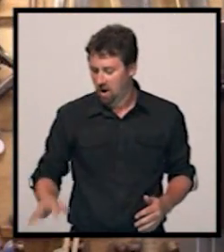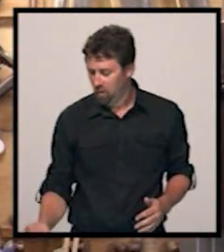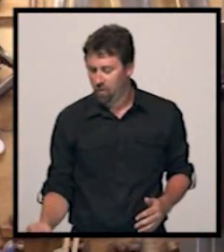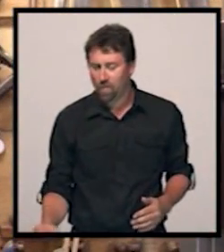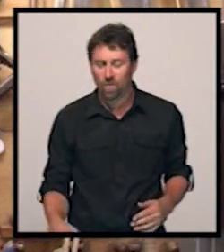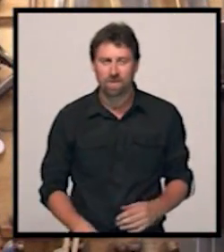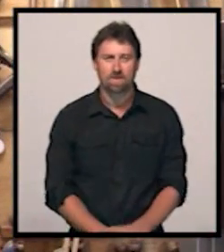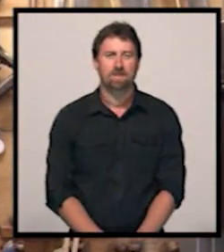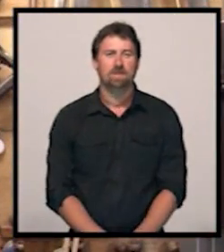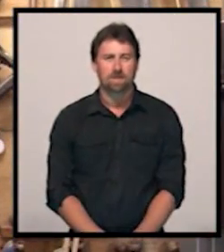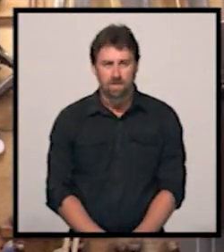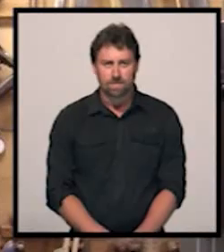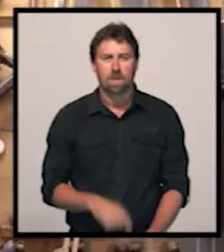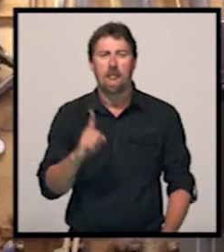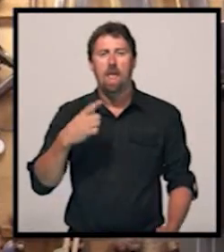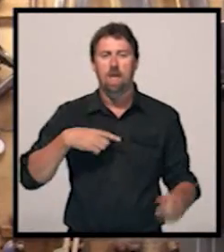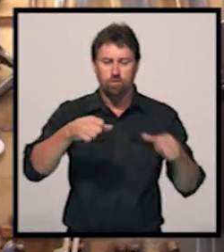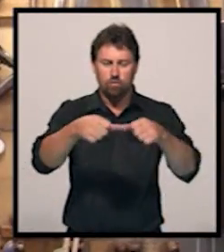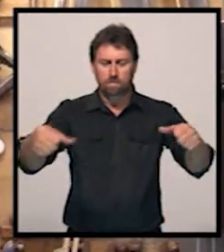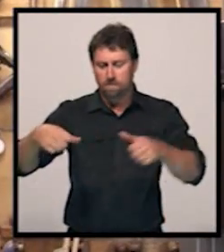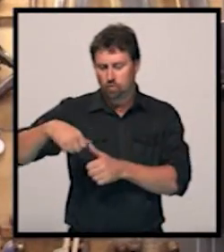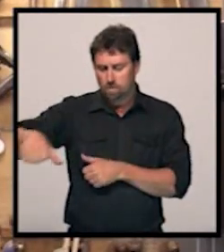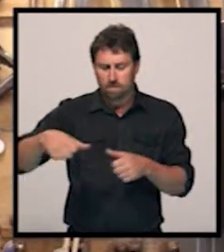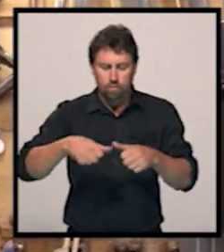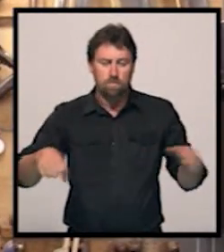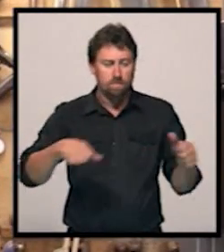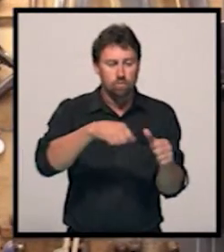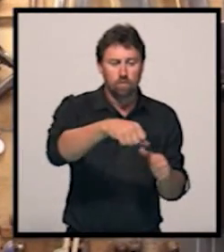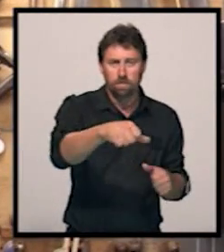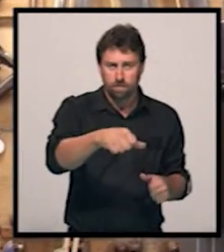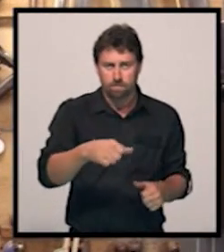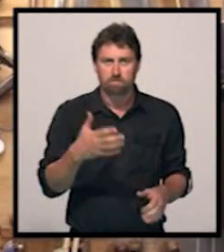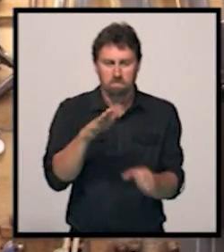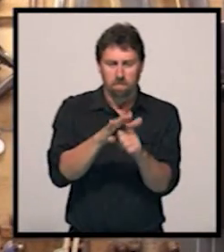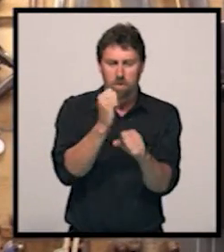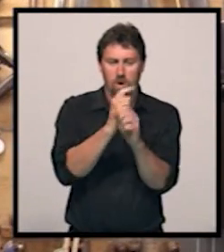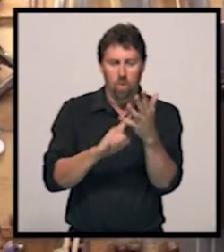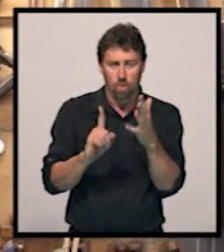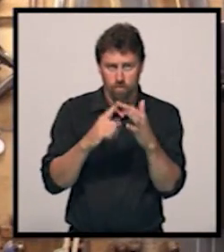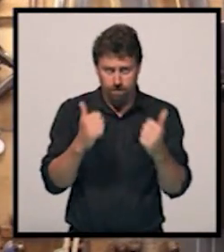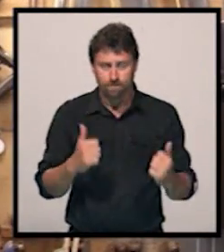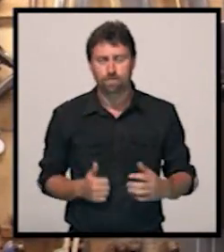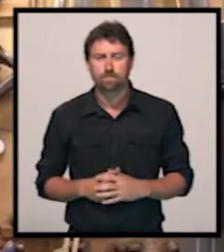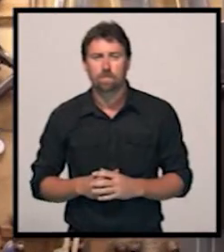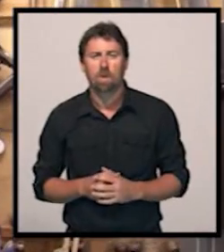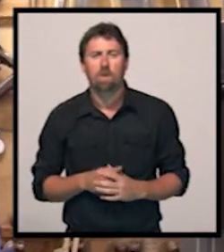strips over these ply edges. What we do, first of all, get your glue